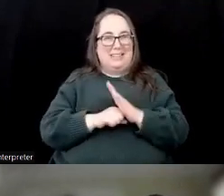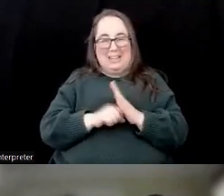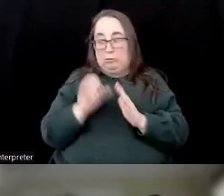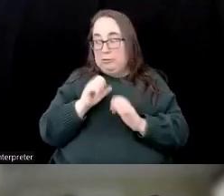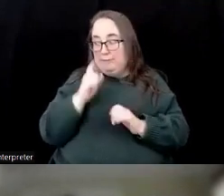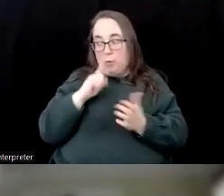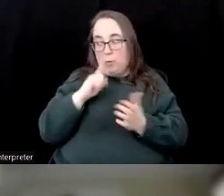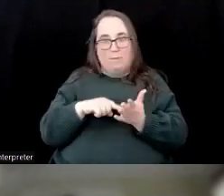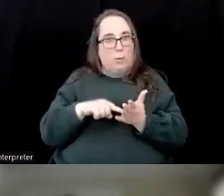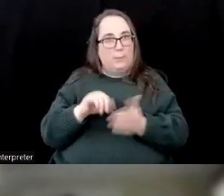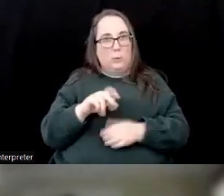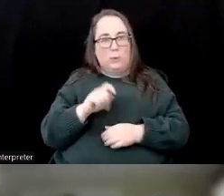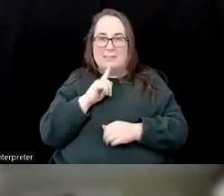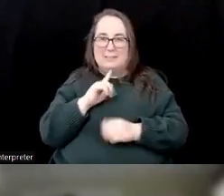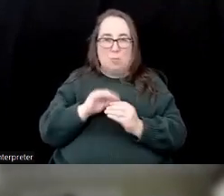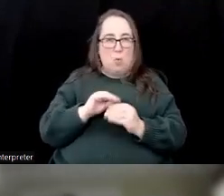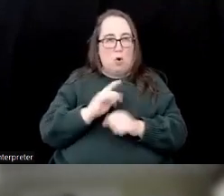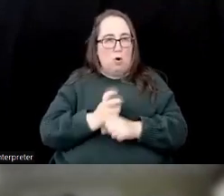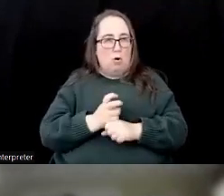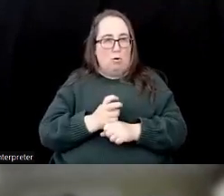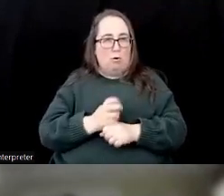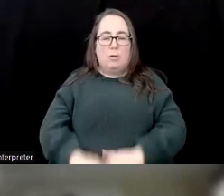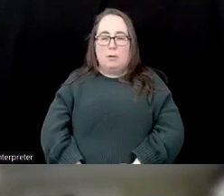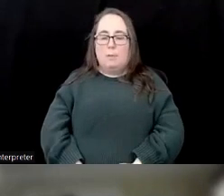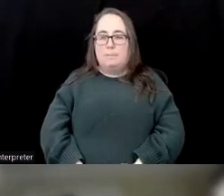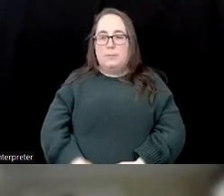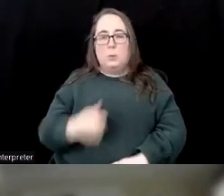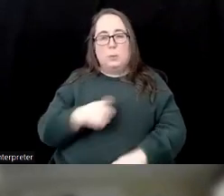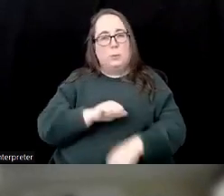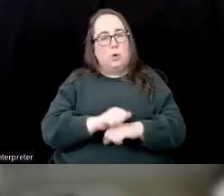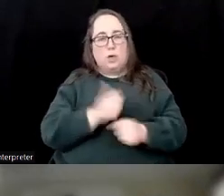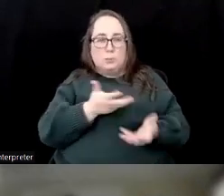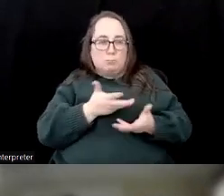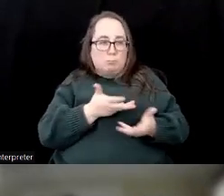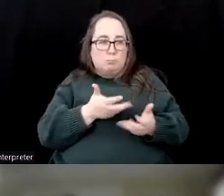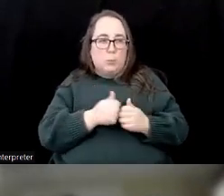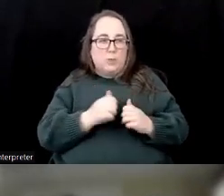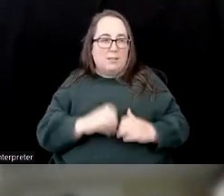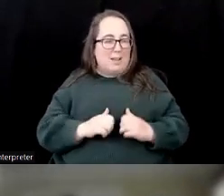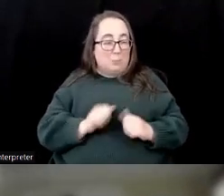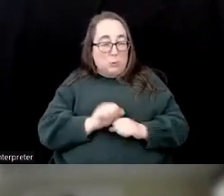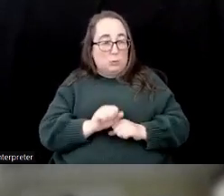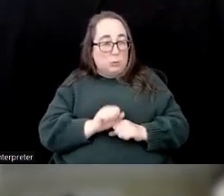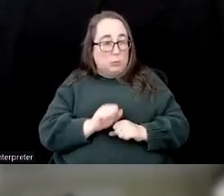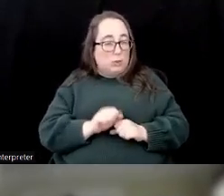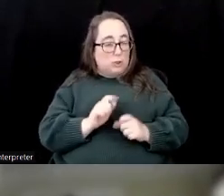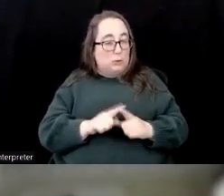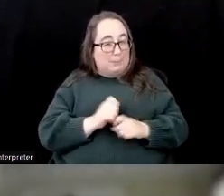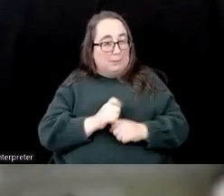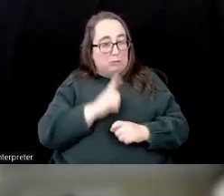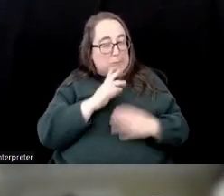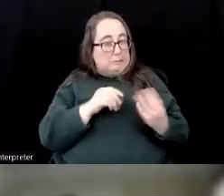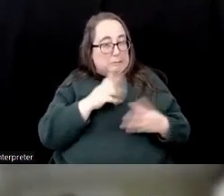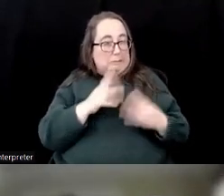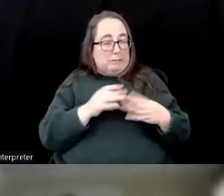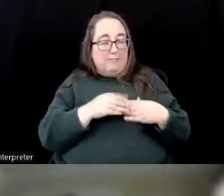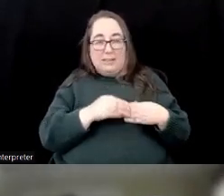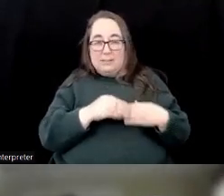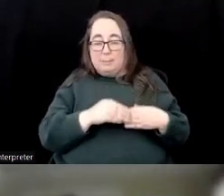more challenging. So, we work with the client till the end of the earth to make sure that they are able